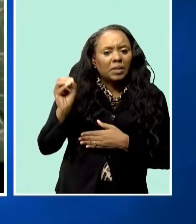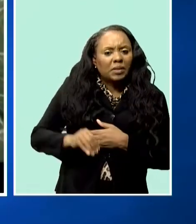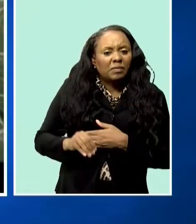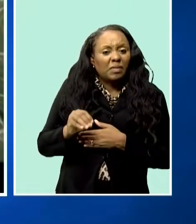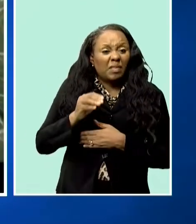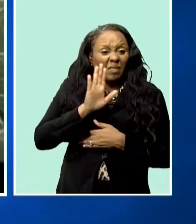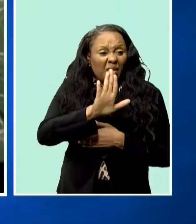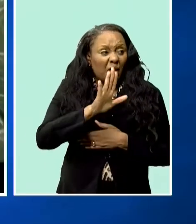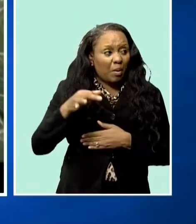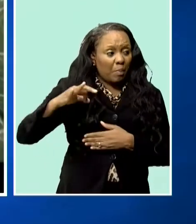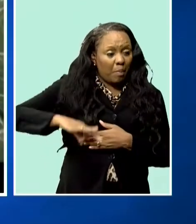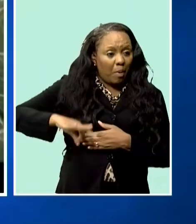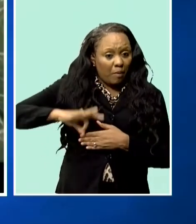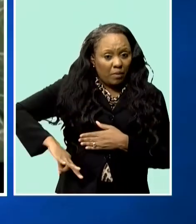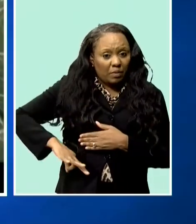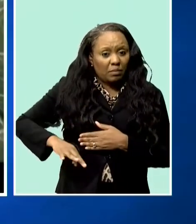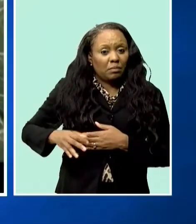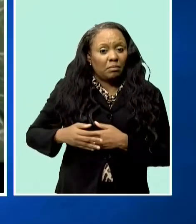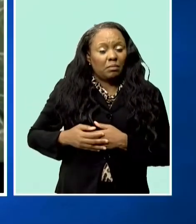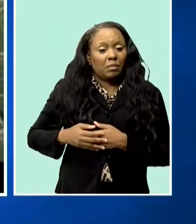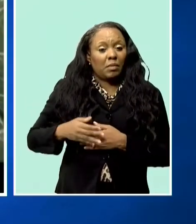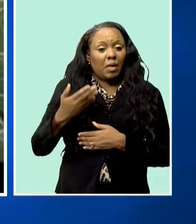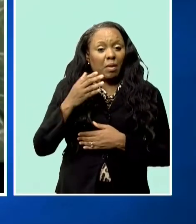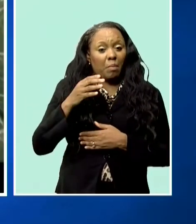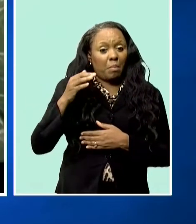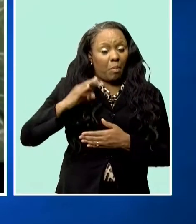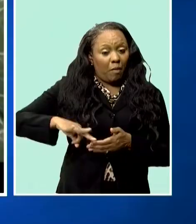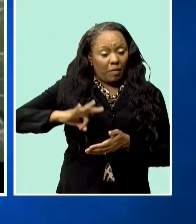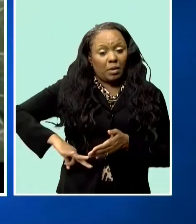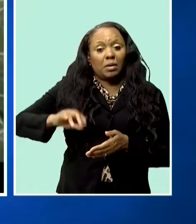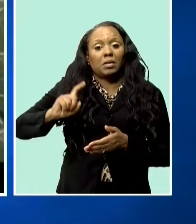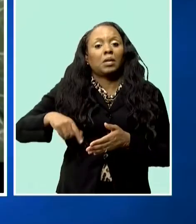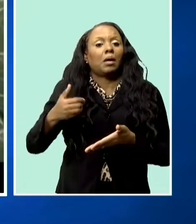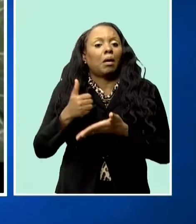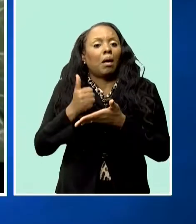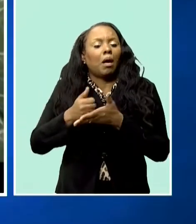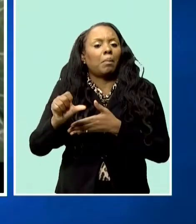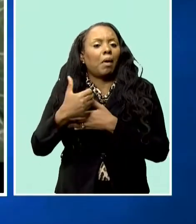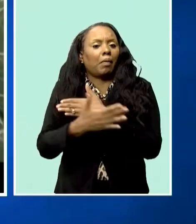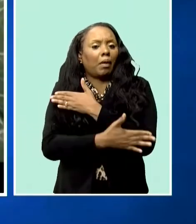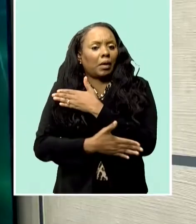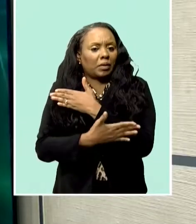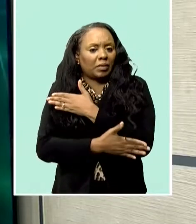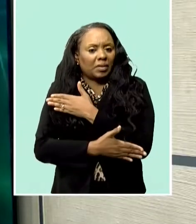profits, funding the needs of countries.